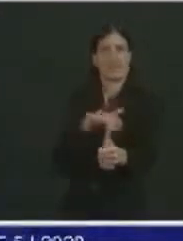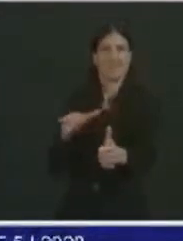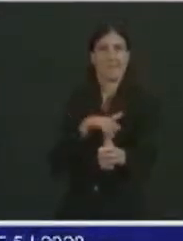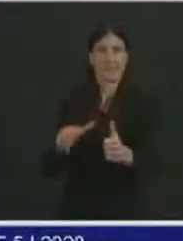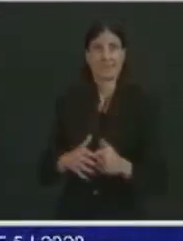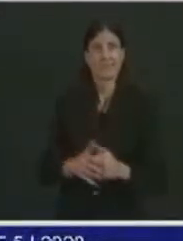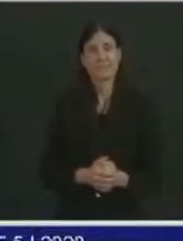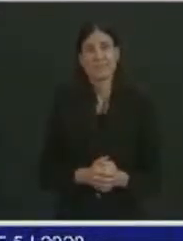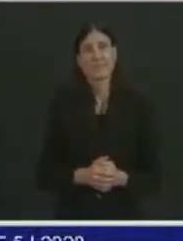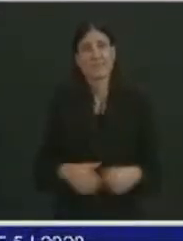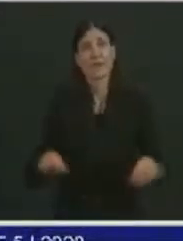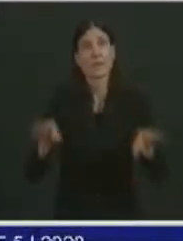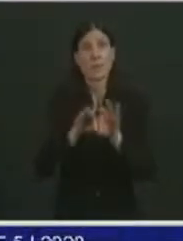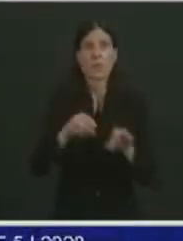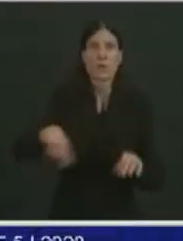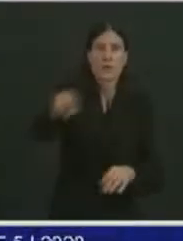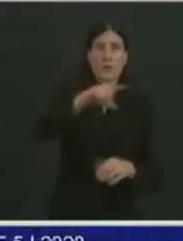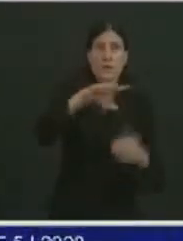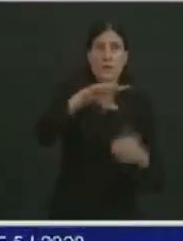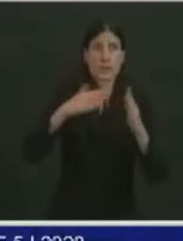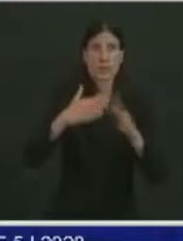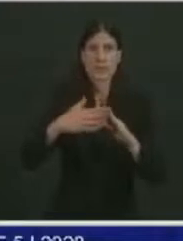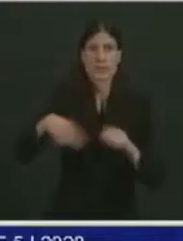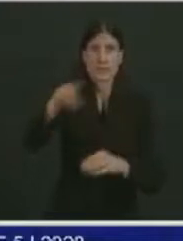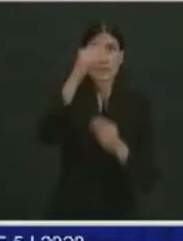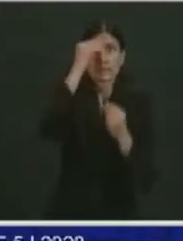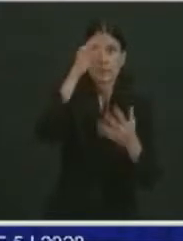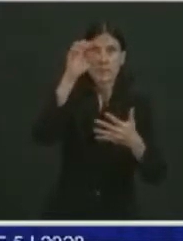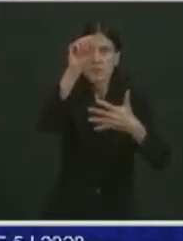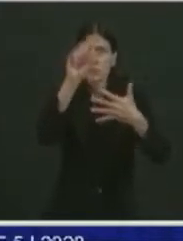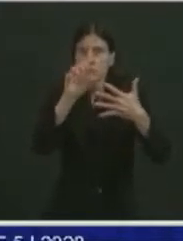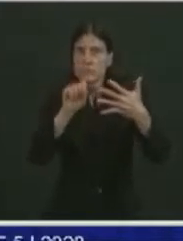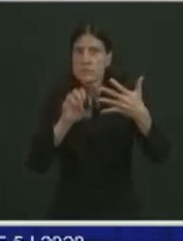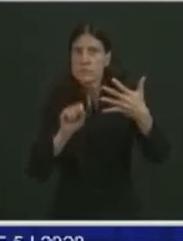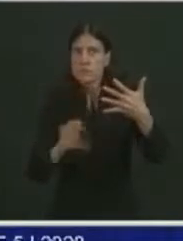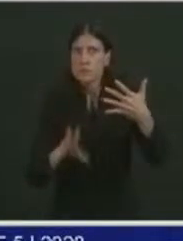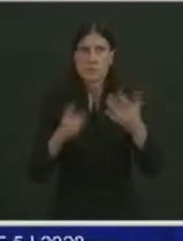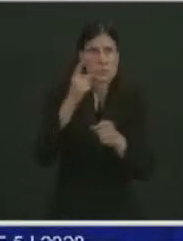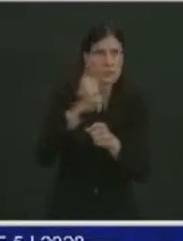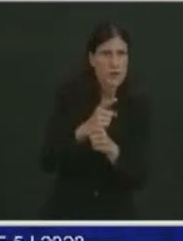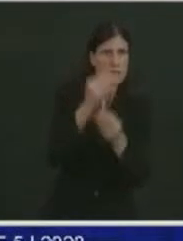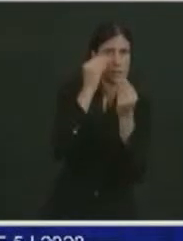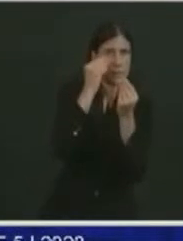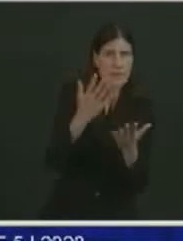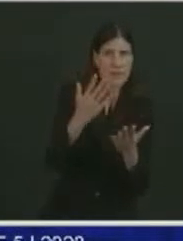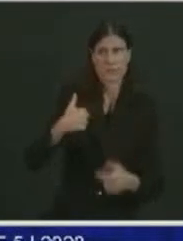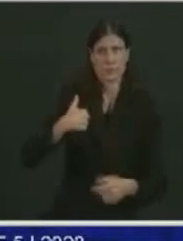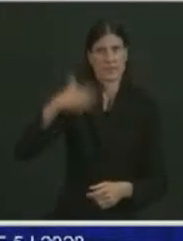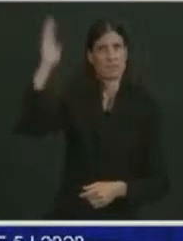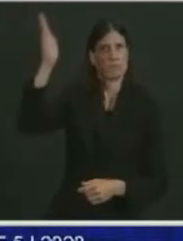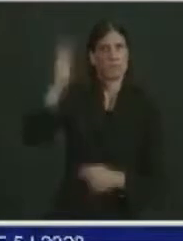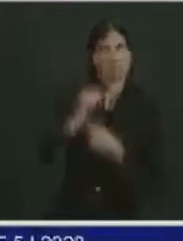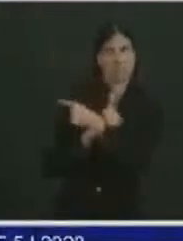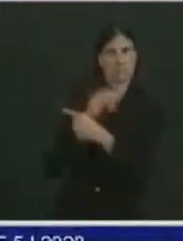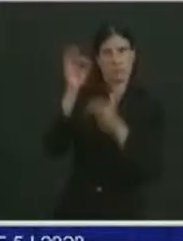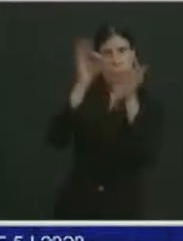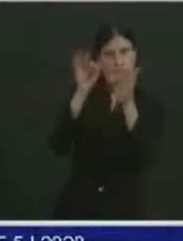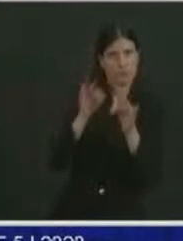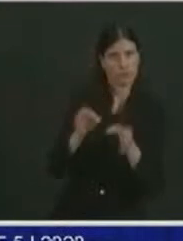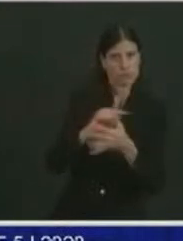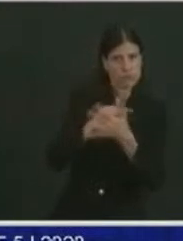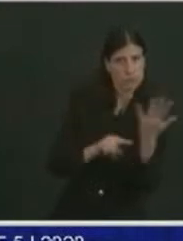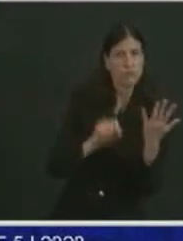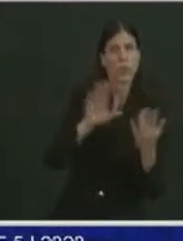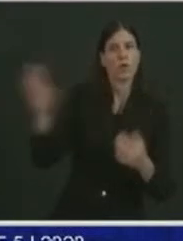were. It's still incredibly important that you tune in, that you get your information. Next week, we will have actually a number of